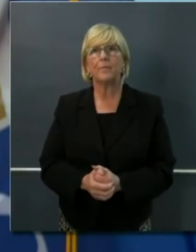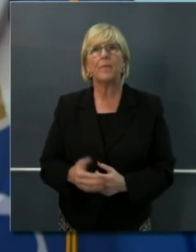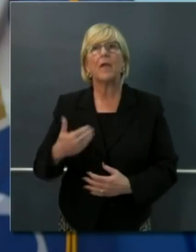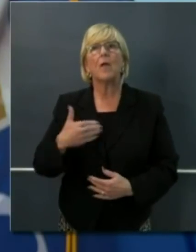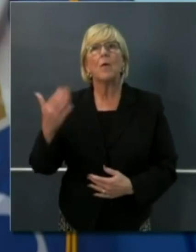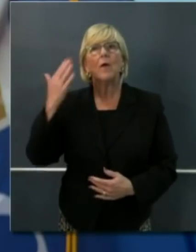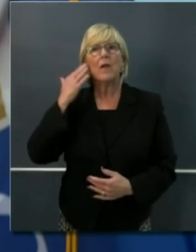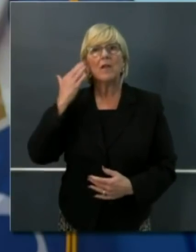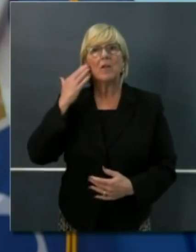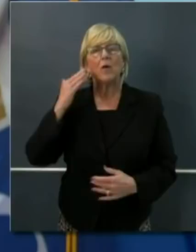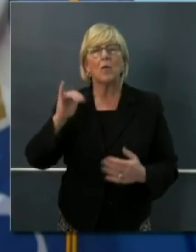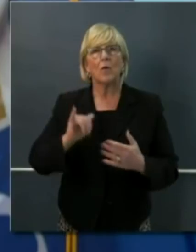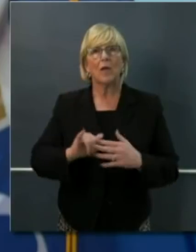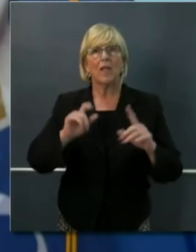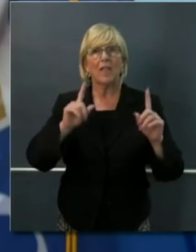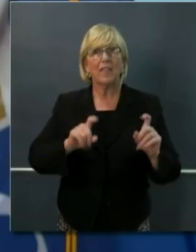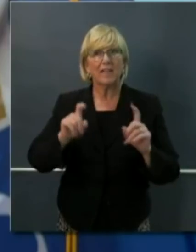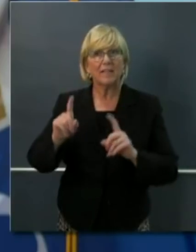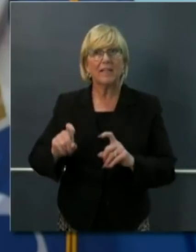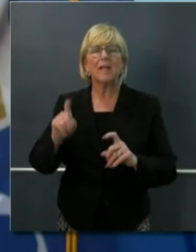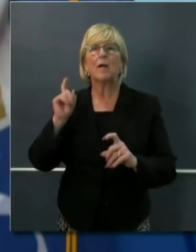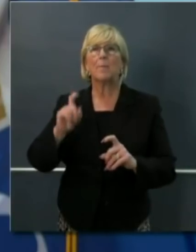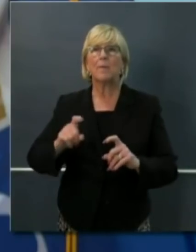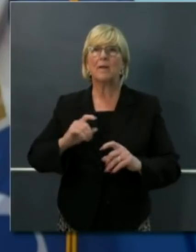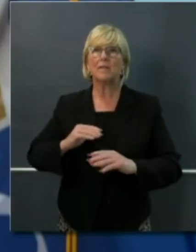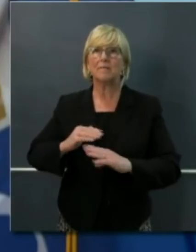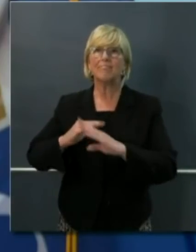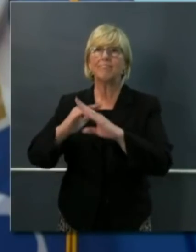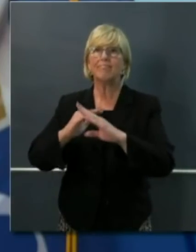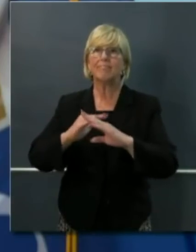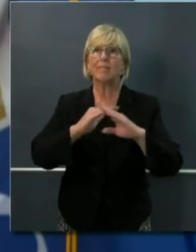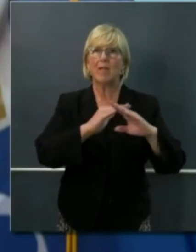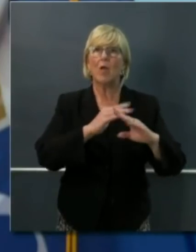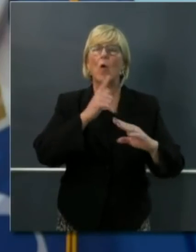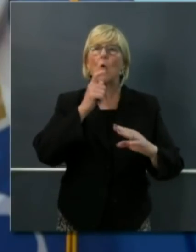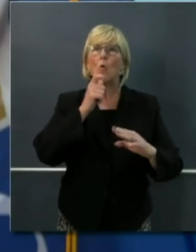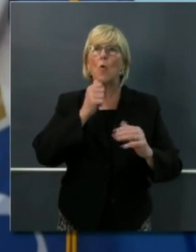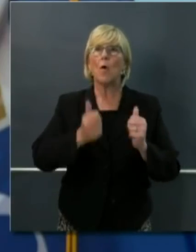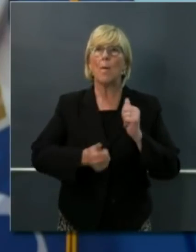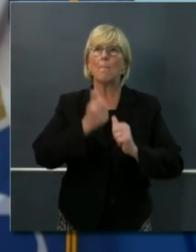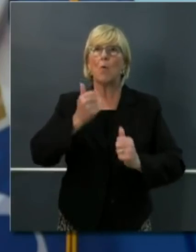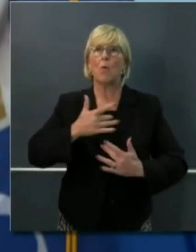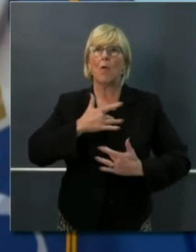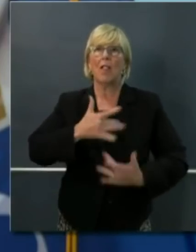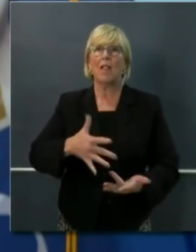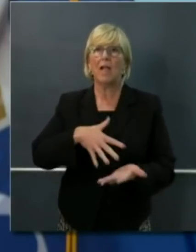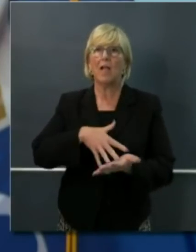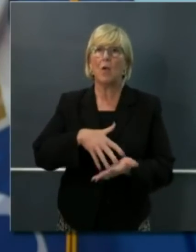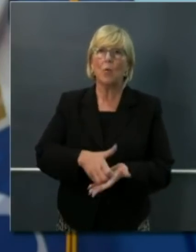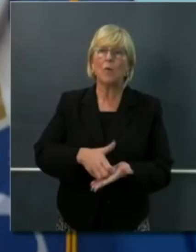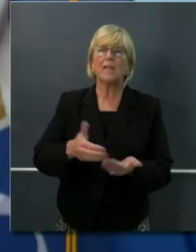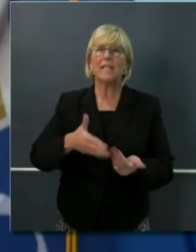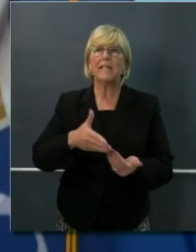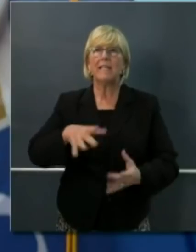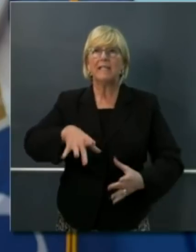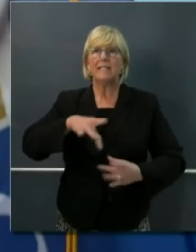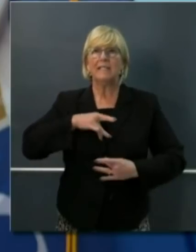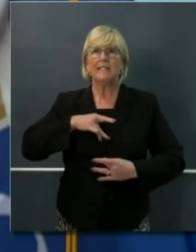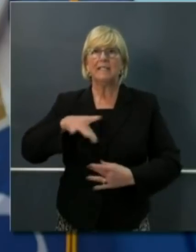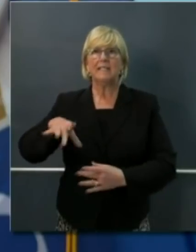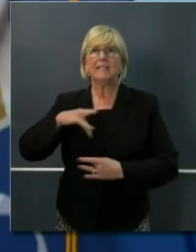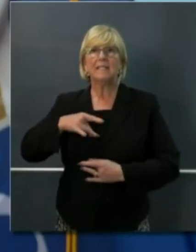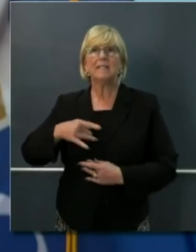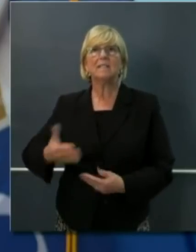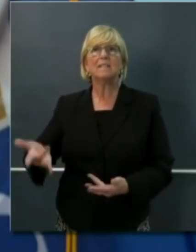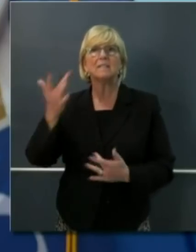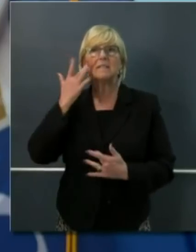us an opportunity to protect those most vulnerable populations and those most vulnerable communities, and making sure that our efforts to